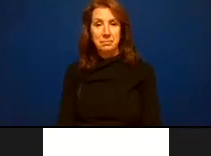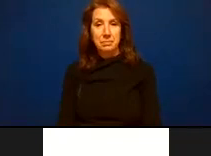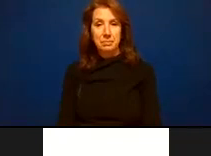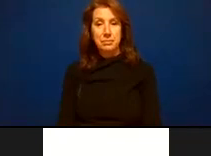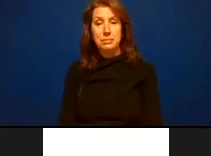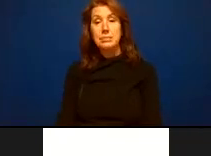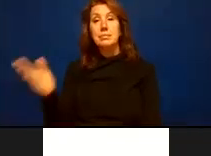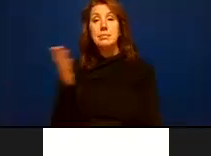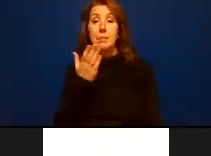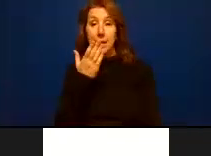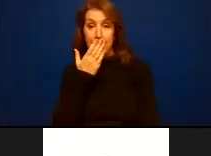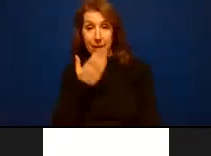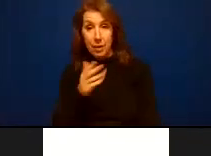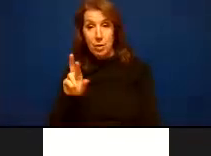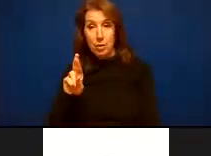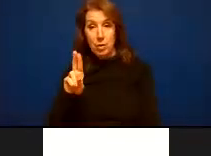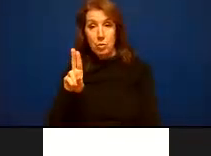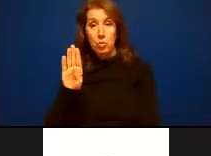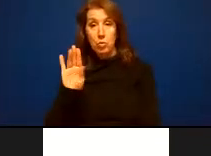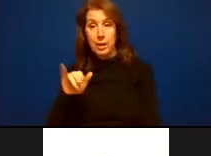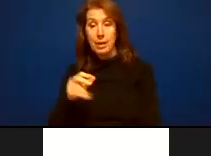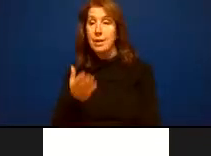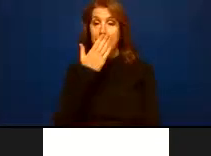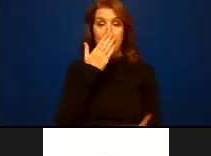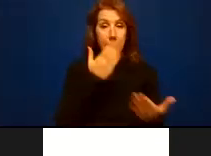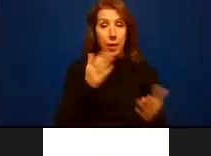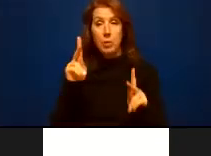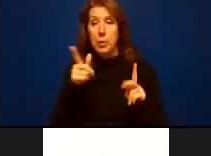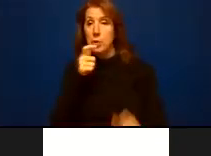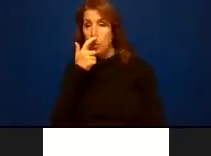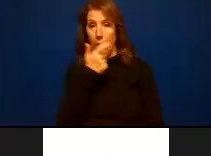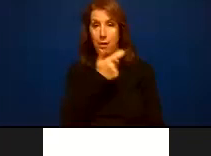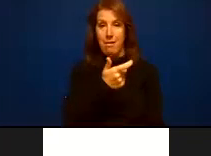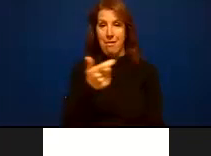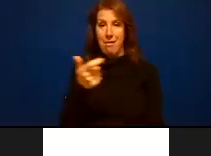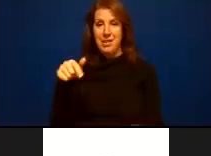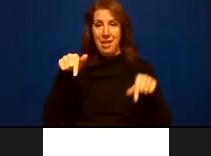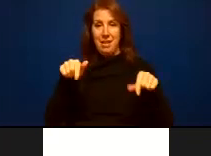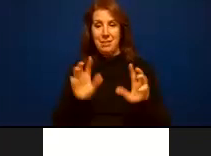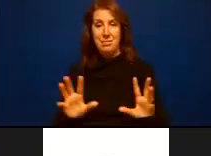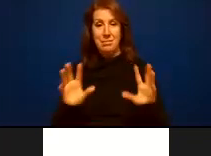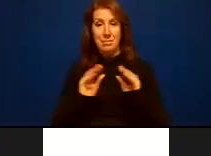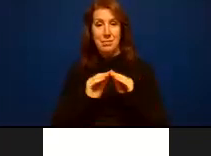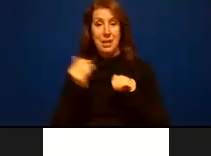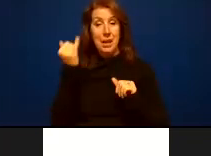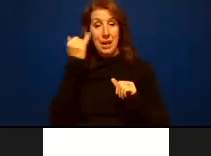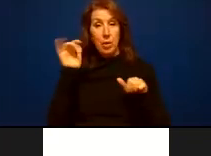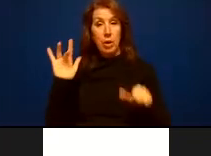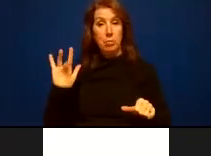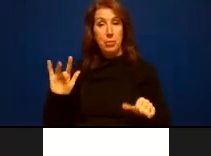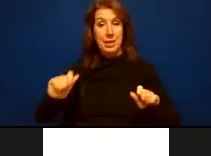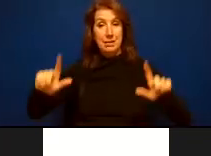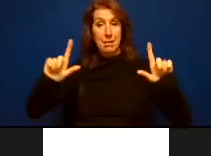Thank you, Ruby, and thank you everybody who is attending this webinar today. If we could advance the slides.